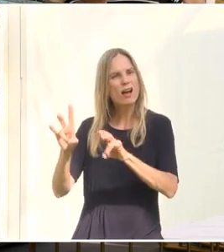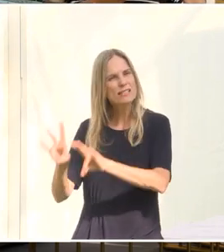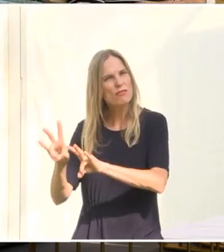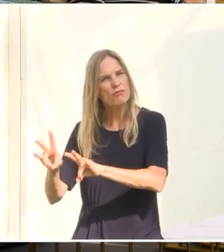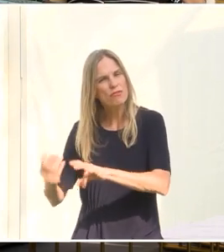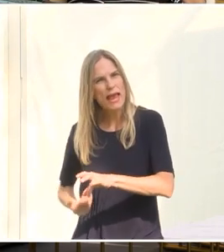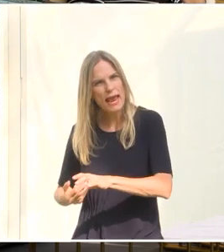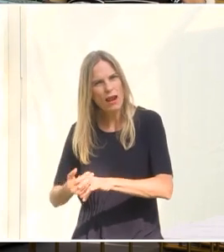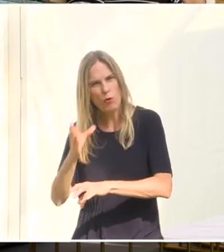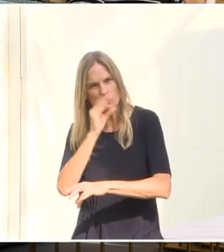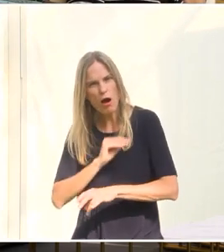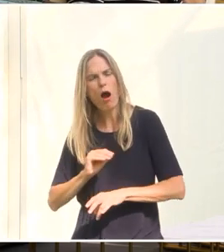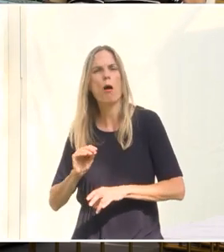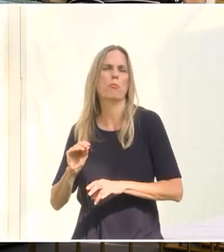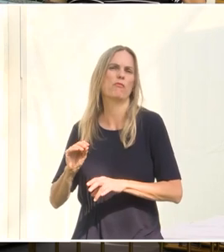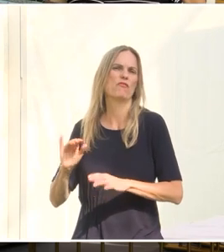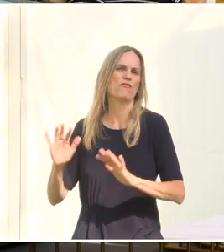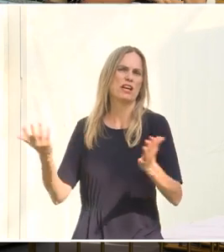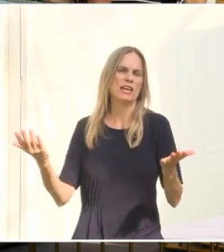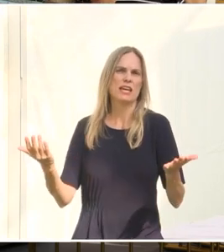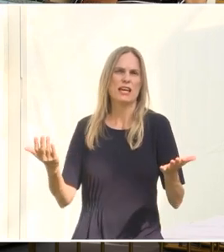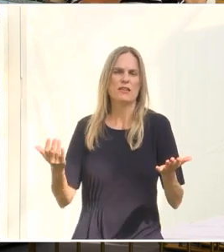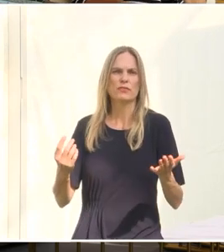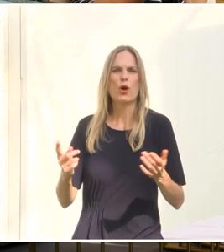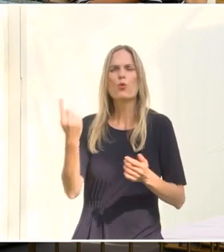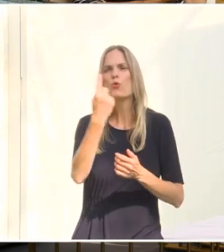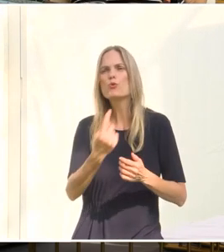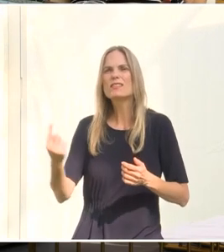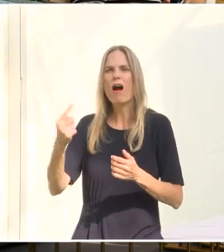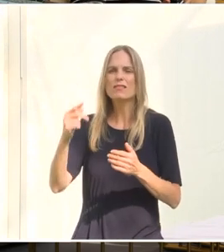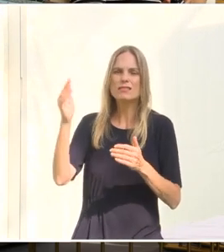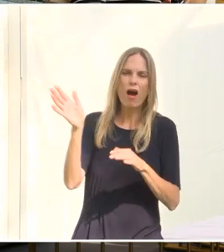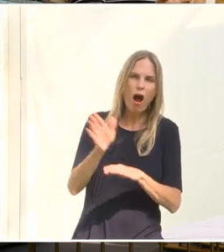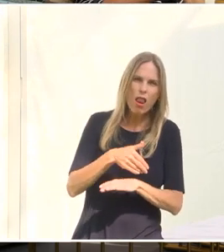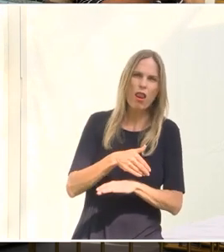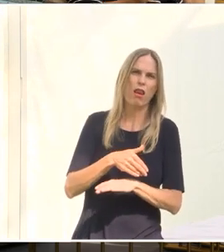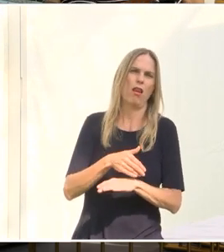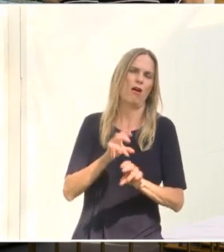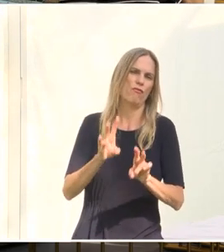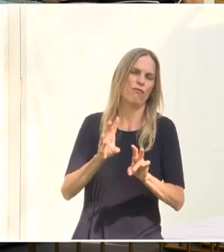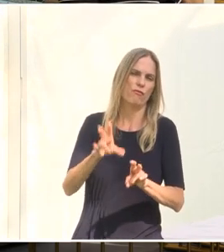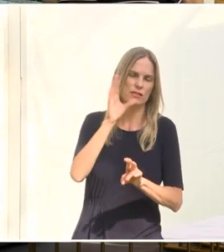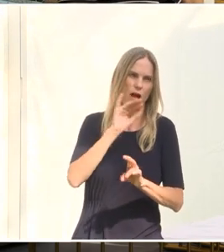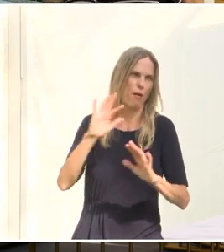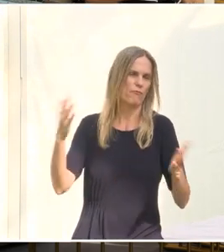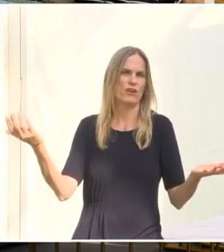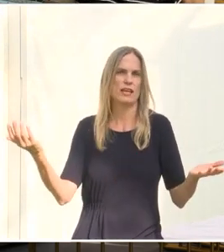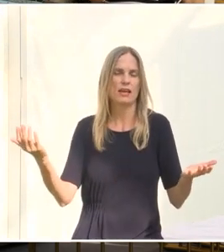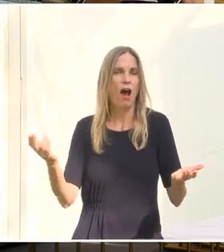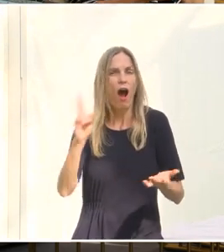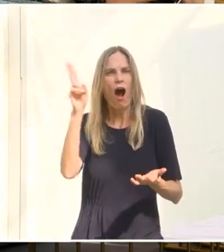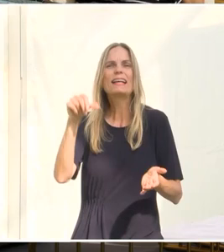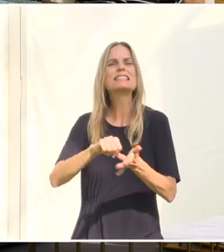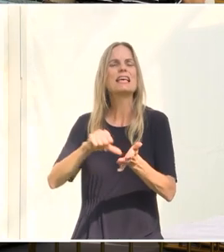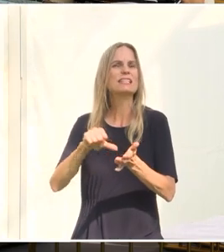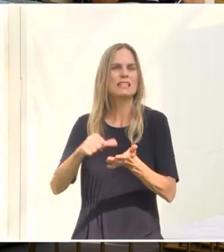through who might spend there less than a year. But whose voices are represented? Who are politicians representing? Are you